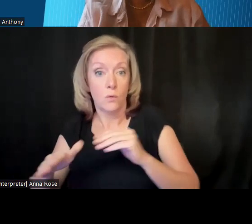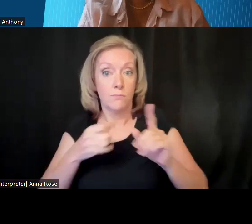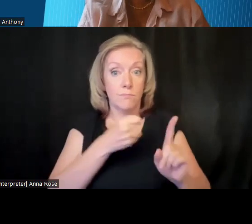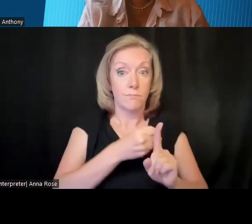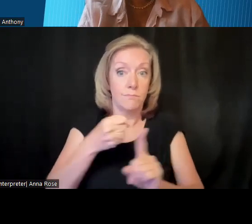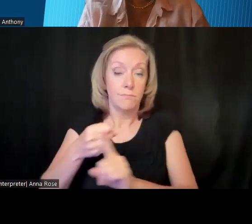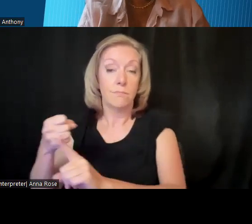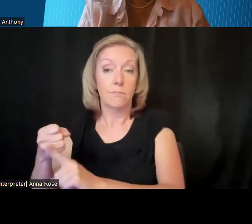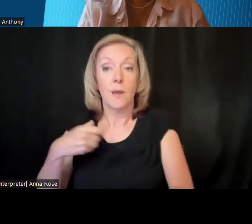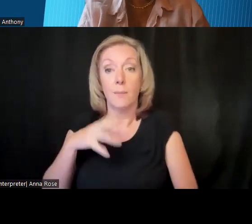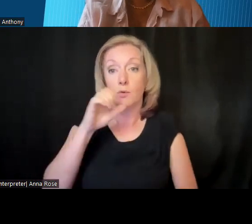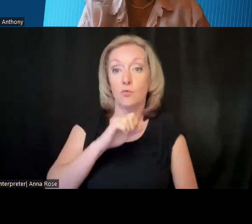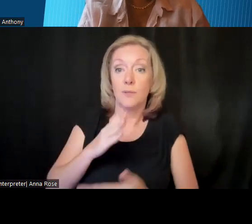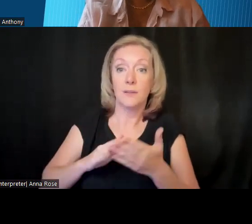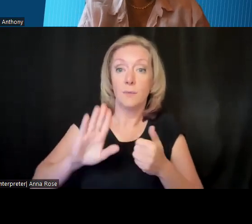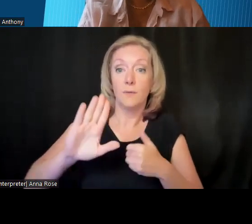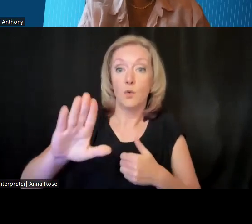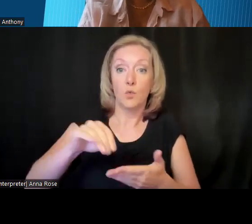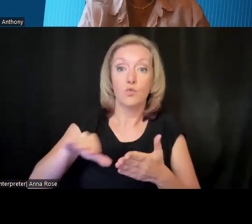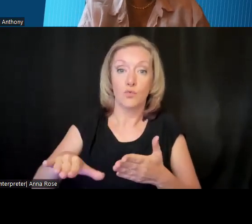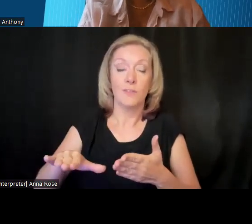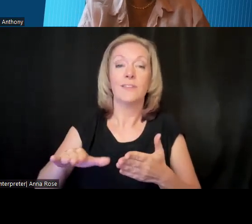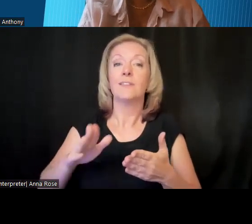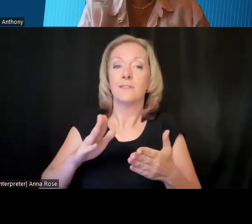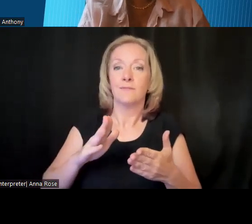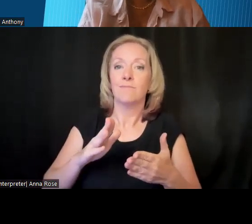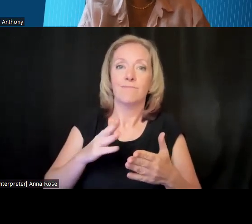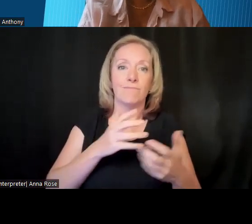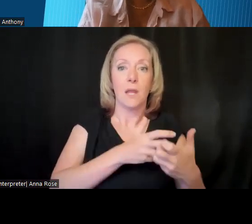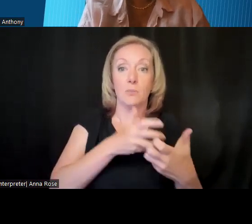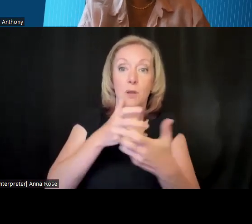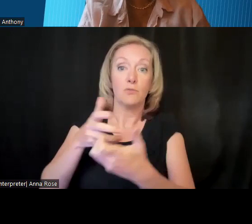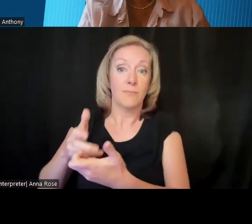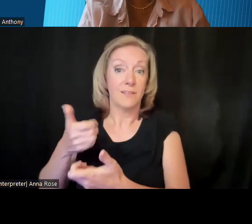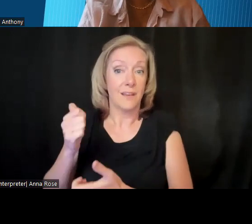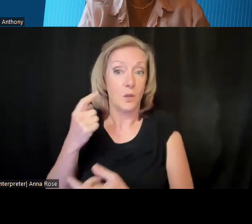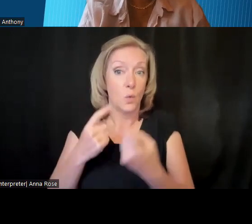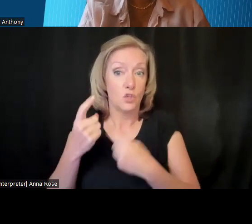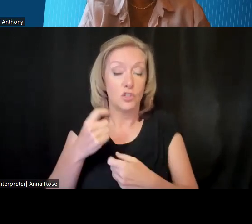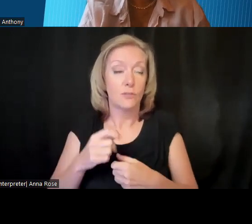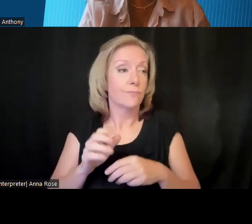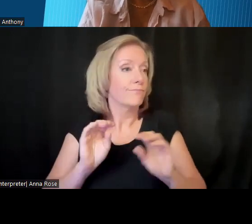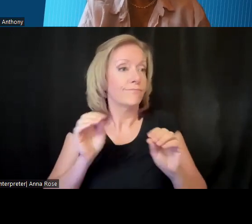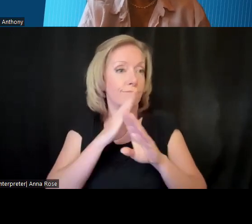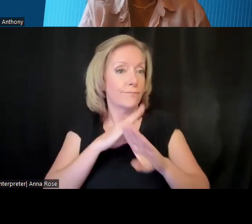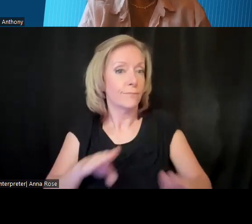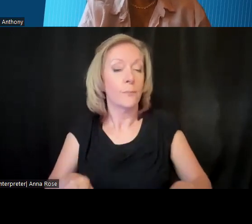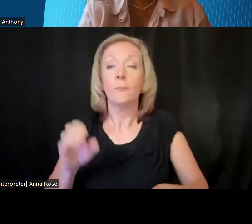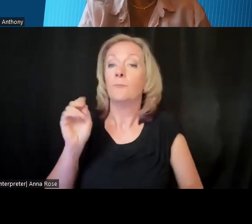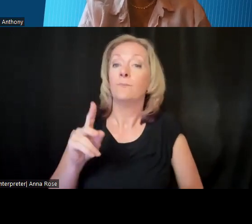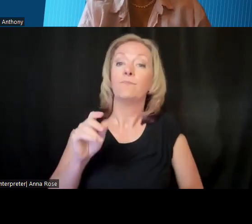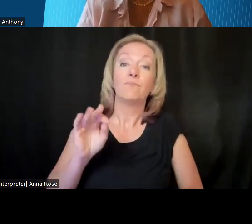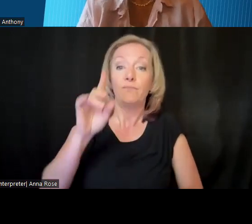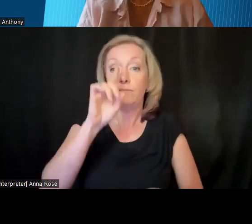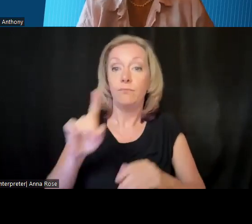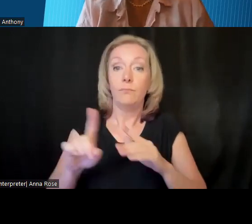categories. So any questions? No questions yet, Tanny. Okay. If you do, put them